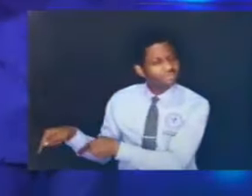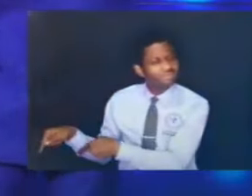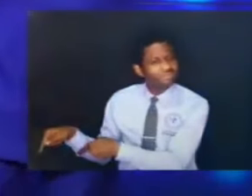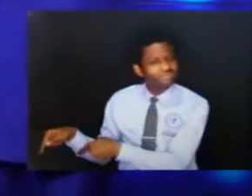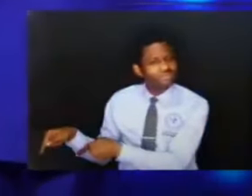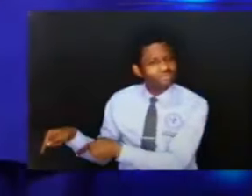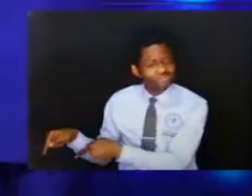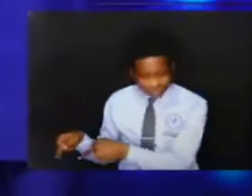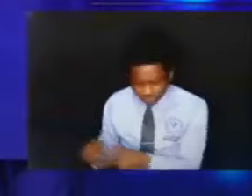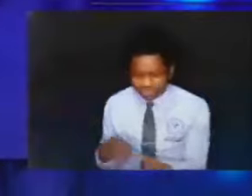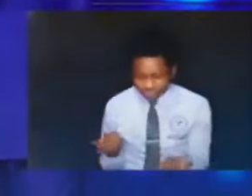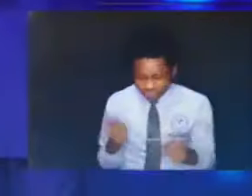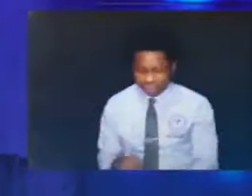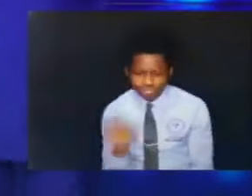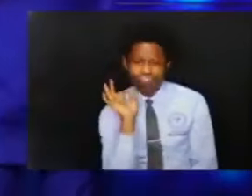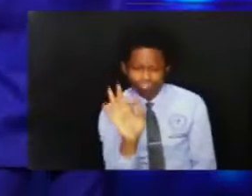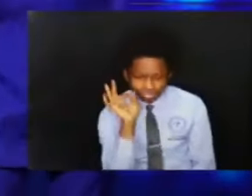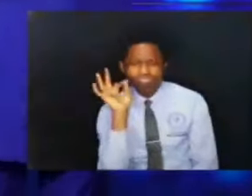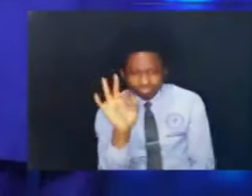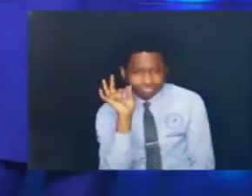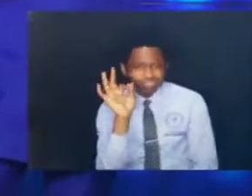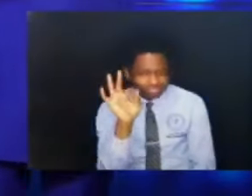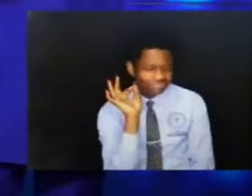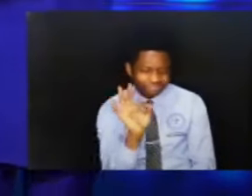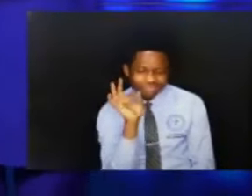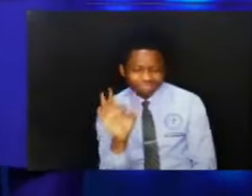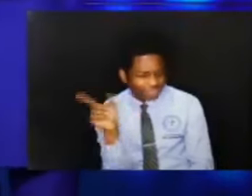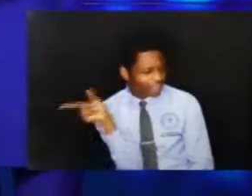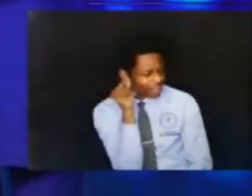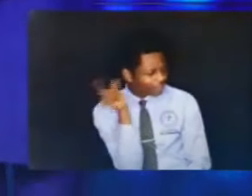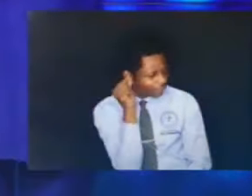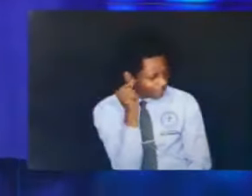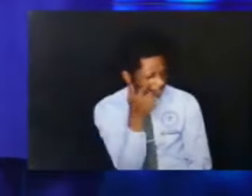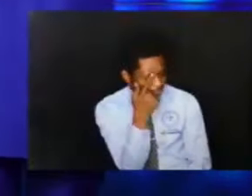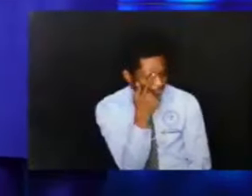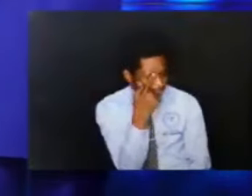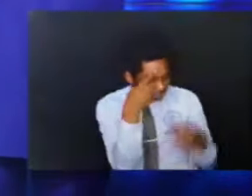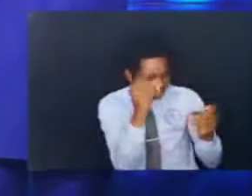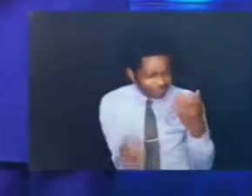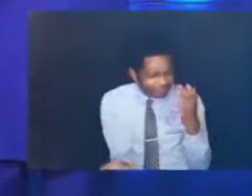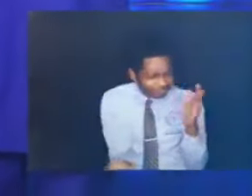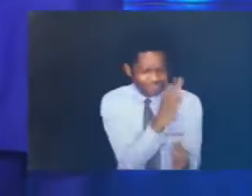house. So in the middle of the message, he decided to go home every